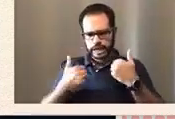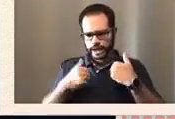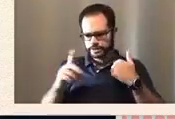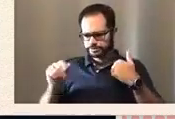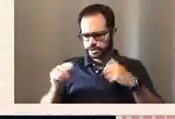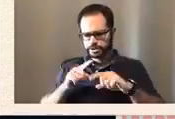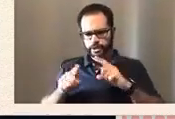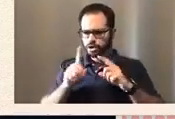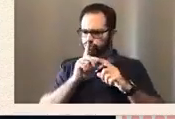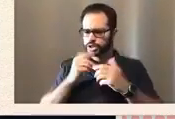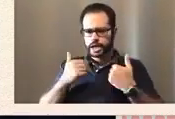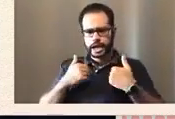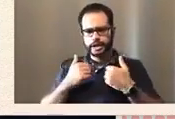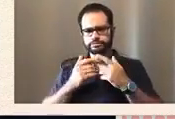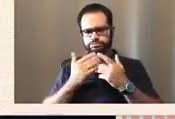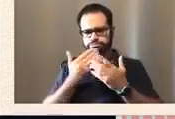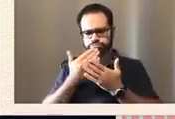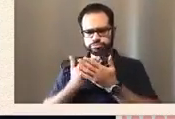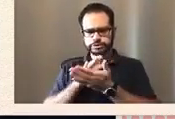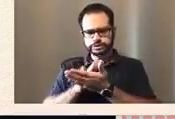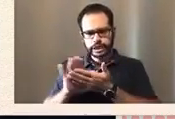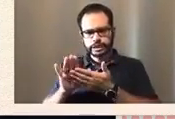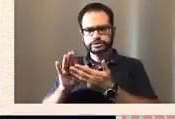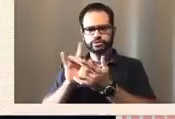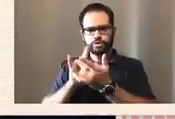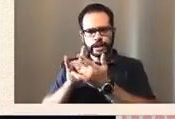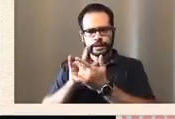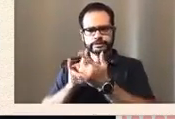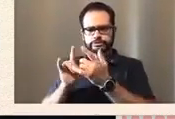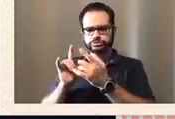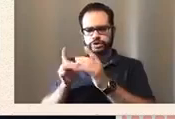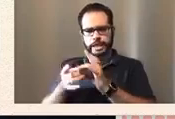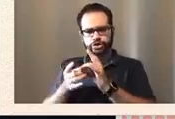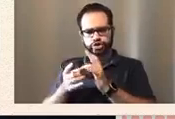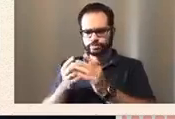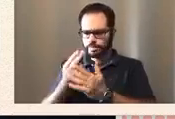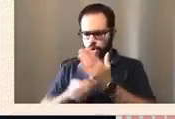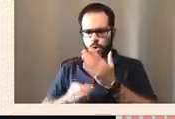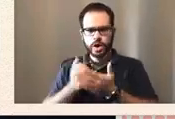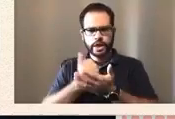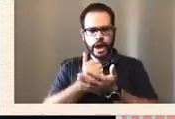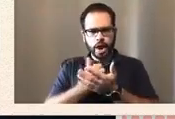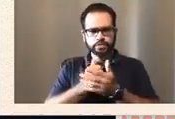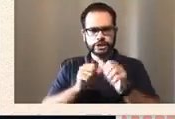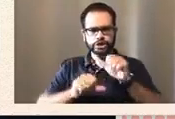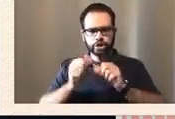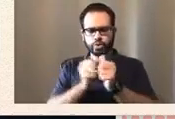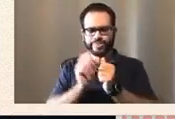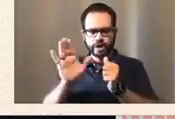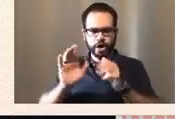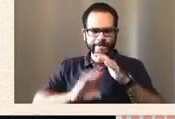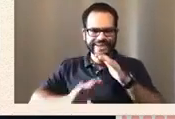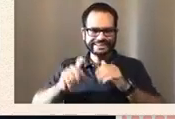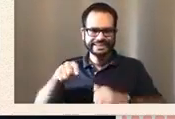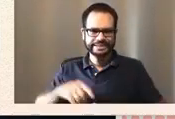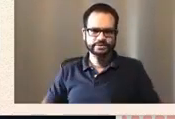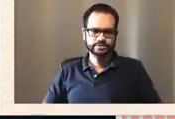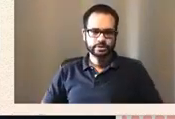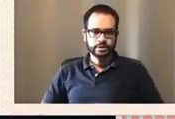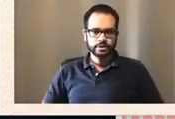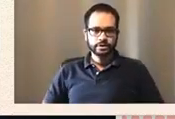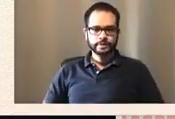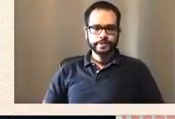romantic relationship where they both helped each other with their basic needs. One other thing,